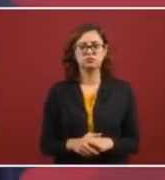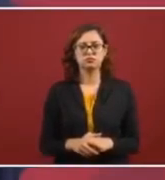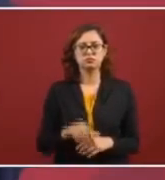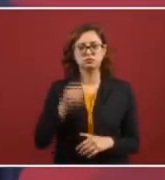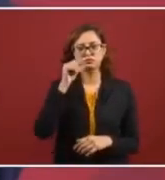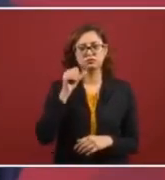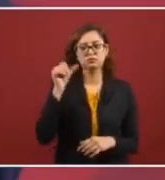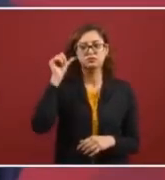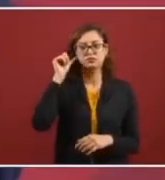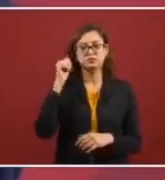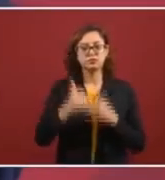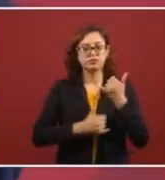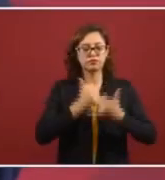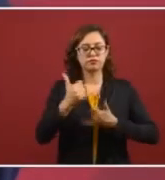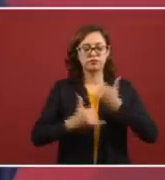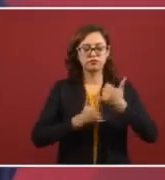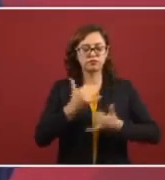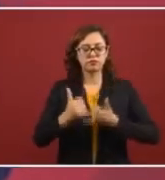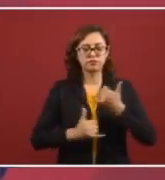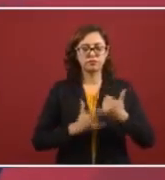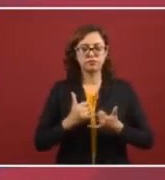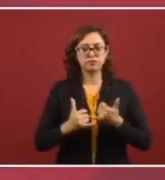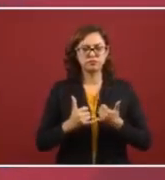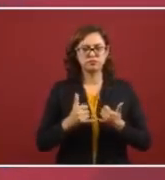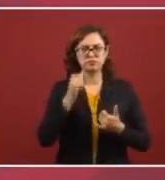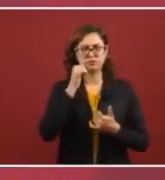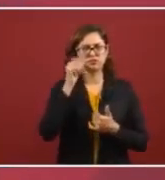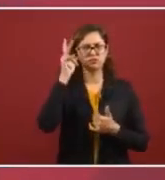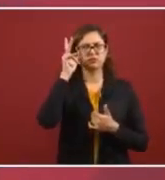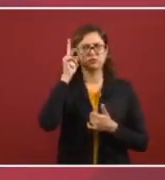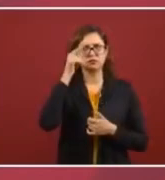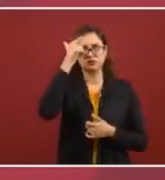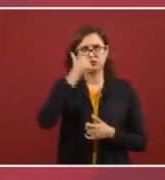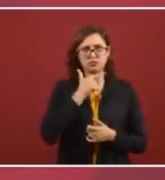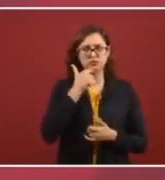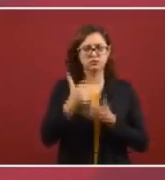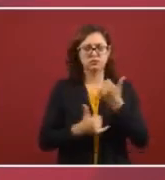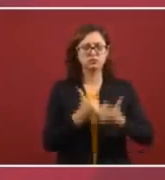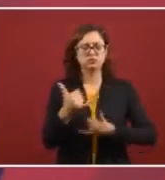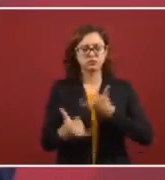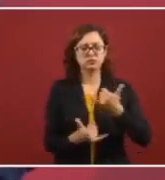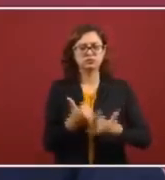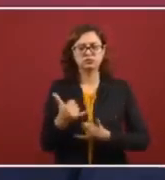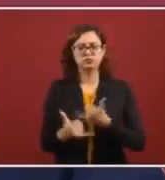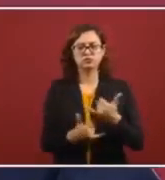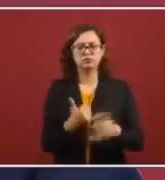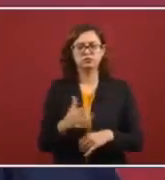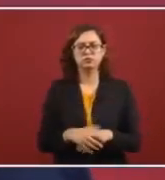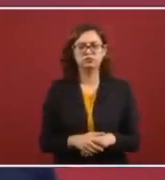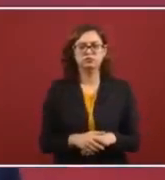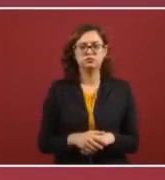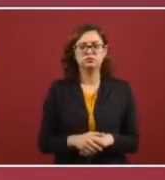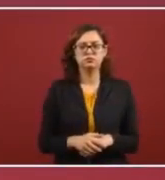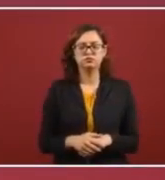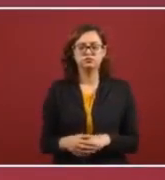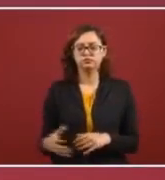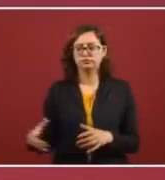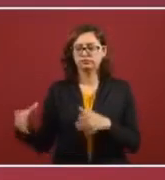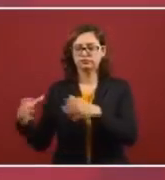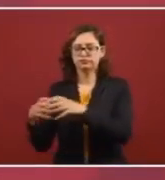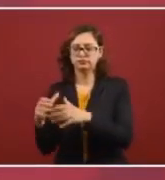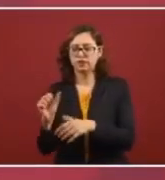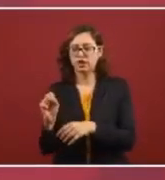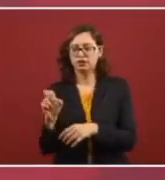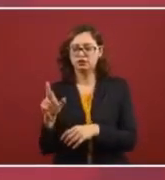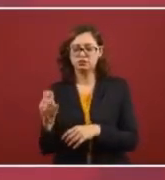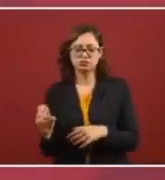And yesterday they had a game, or day before in the evening, from Astros and Yankees,